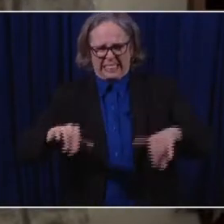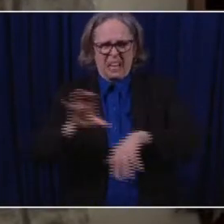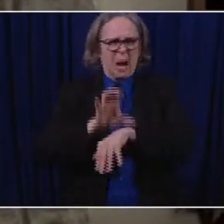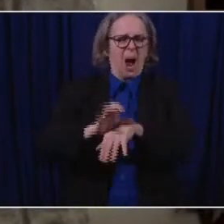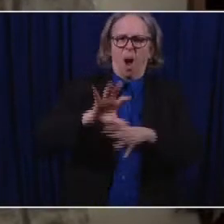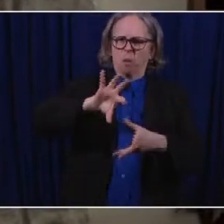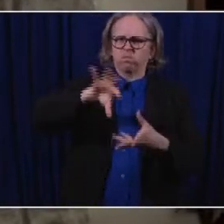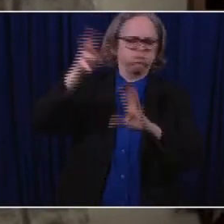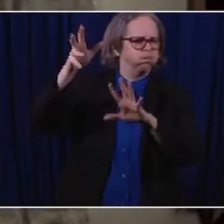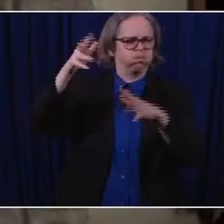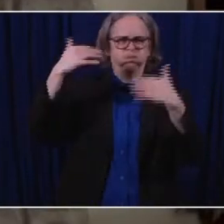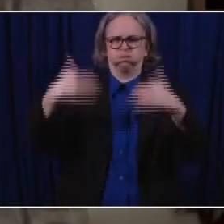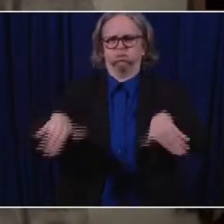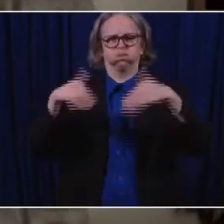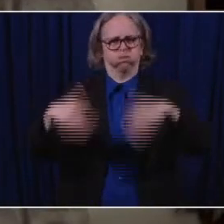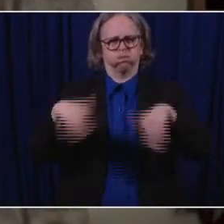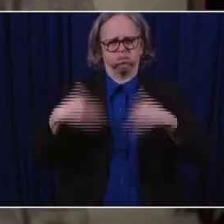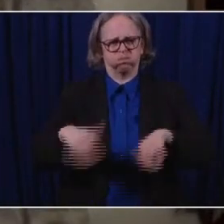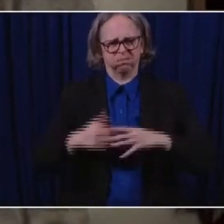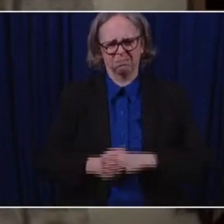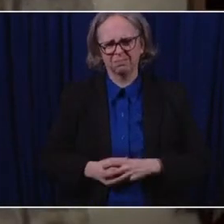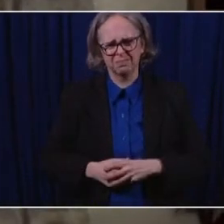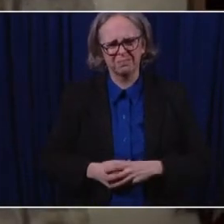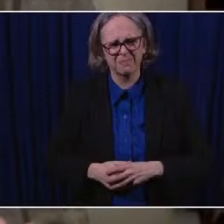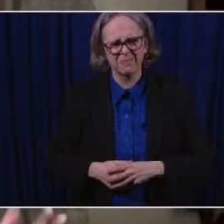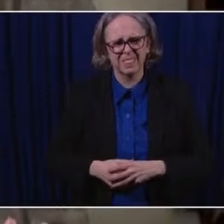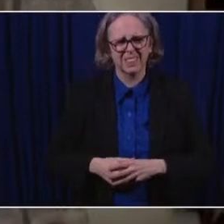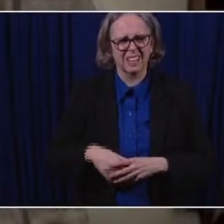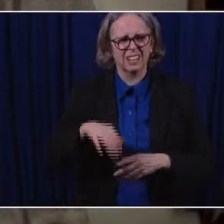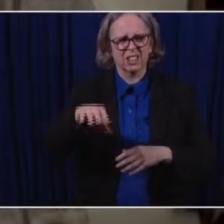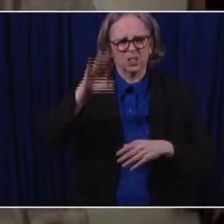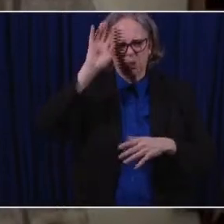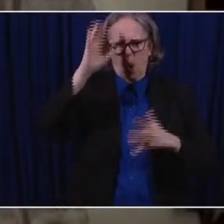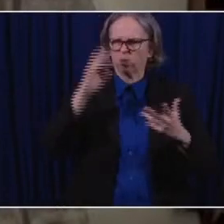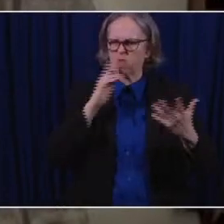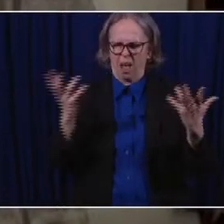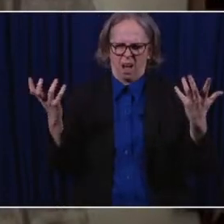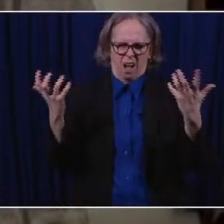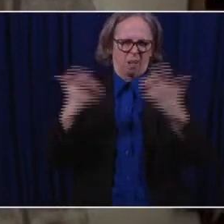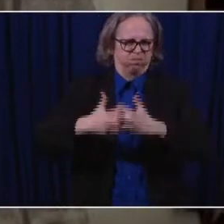with the combination of the huge number of claims